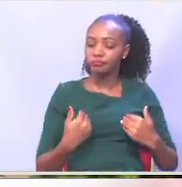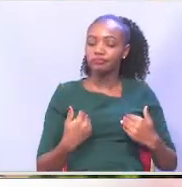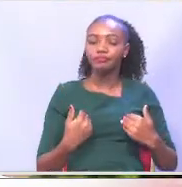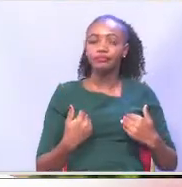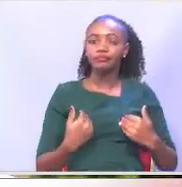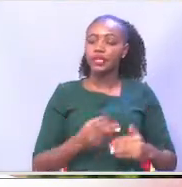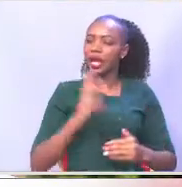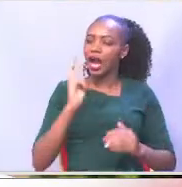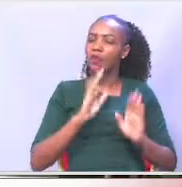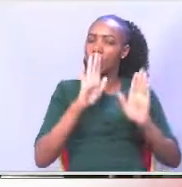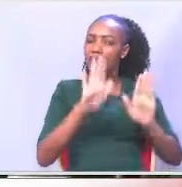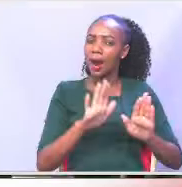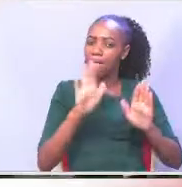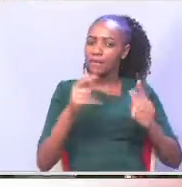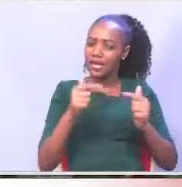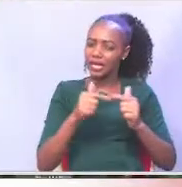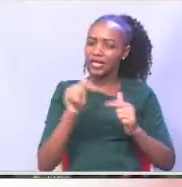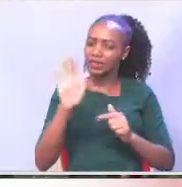definitely go and campaign against him.